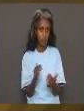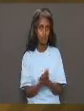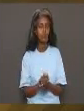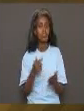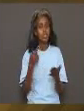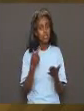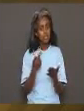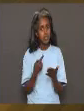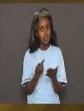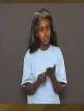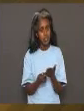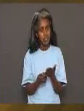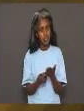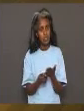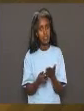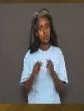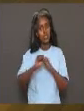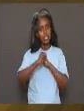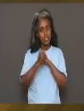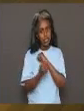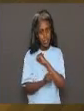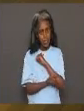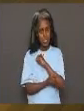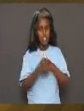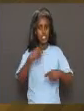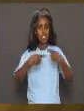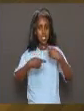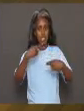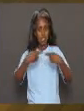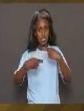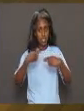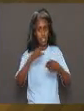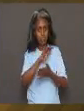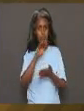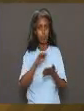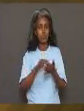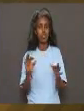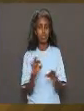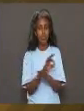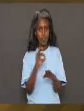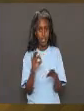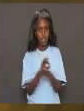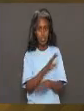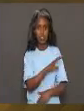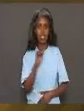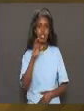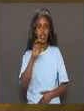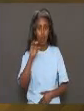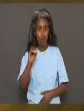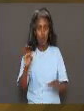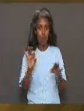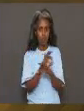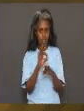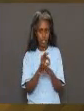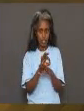This will help us to establish the relationships between functions and